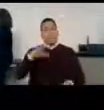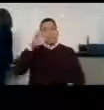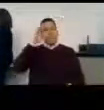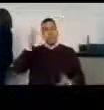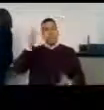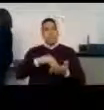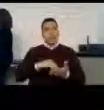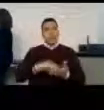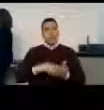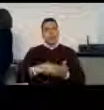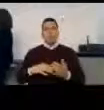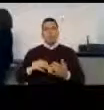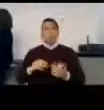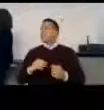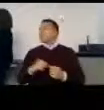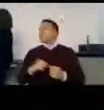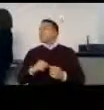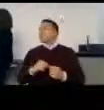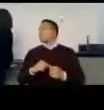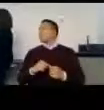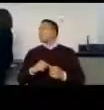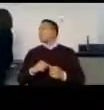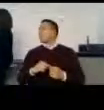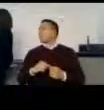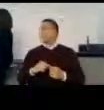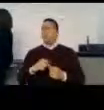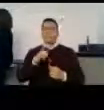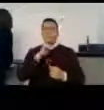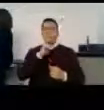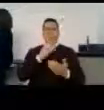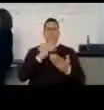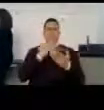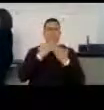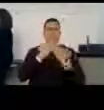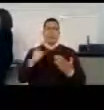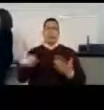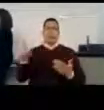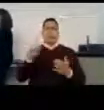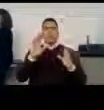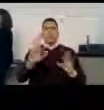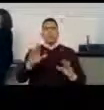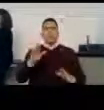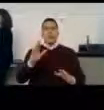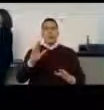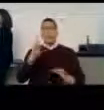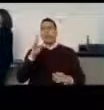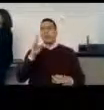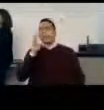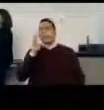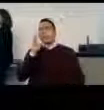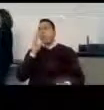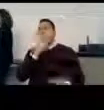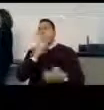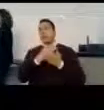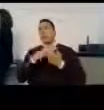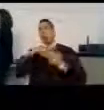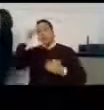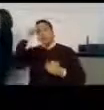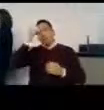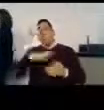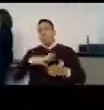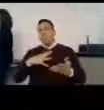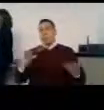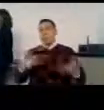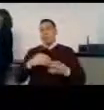again. And I really appreciate all the wonderful moms and everyone, and the males in the room, as we